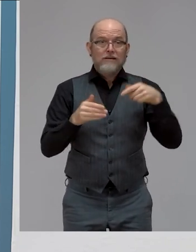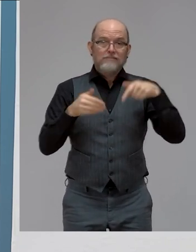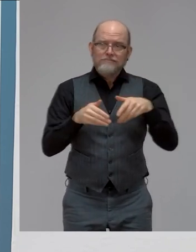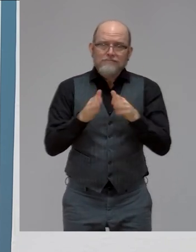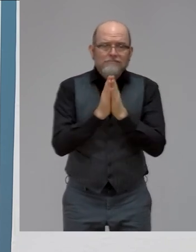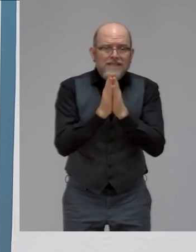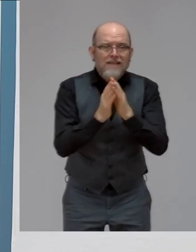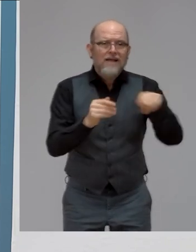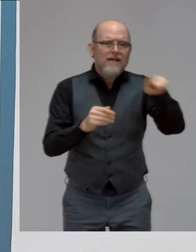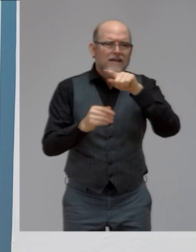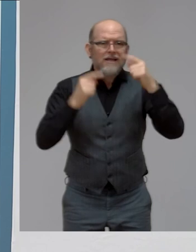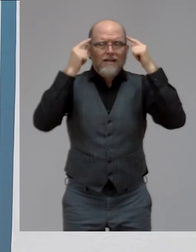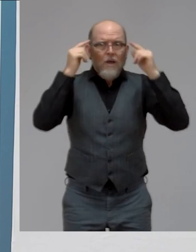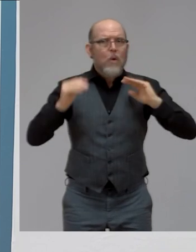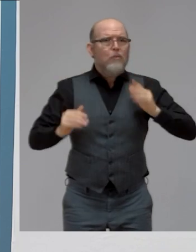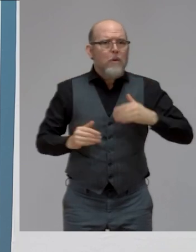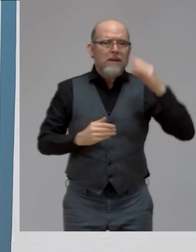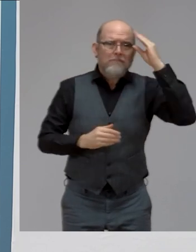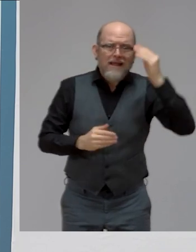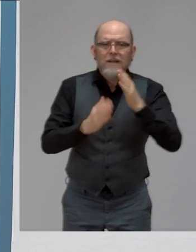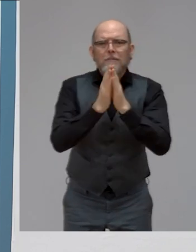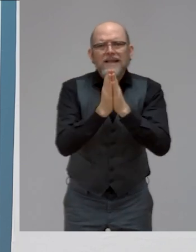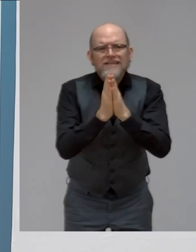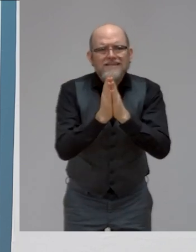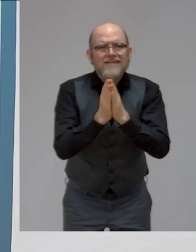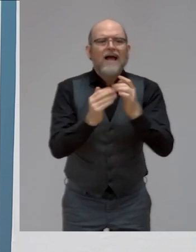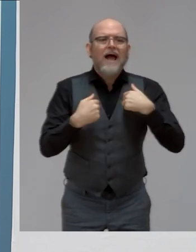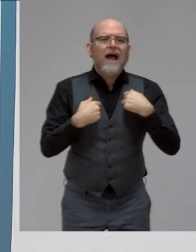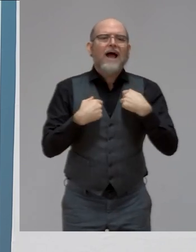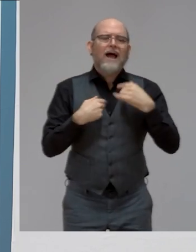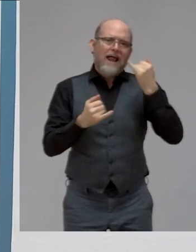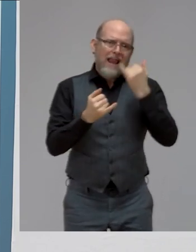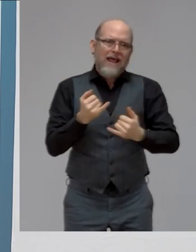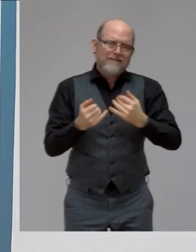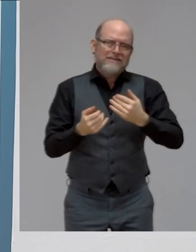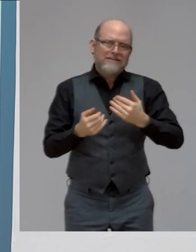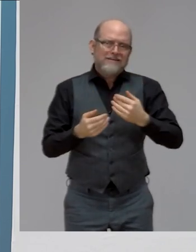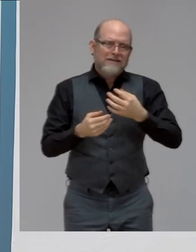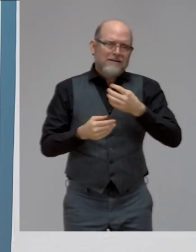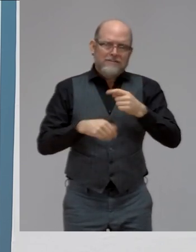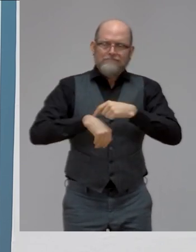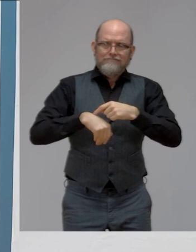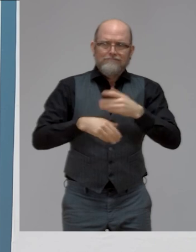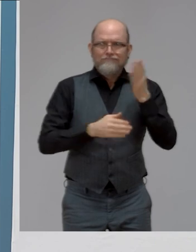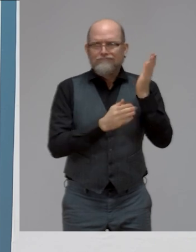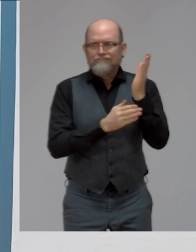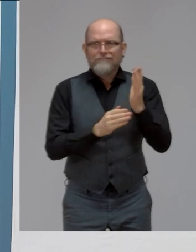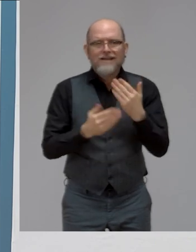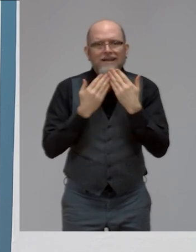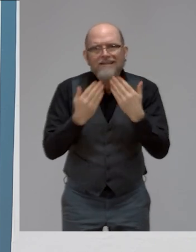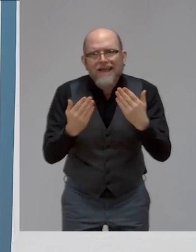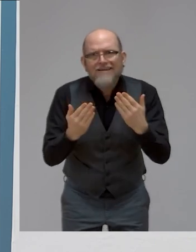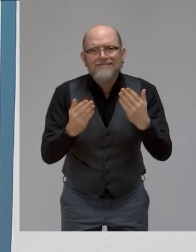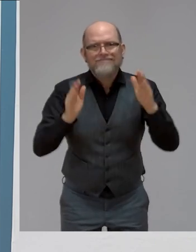gentlemen, with this, I want to end my speech and thank you very much for your attention.